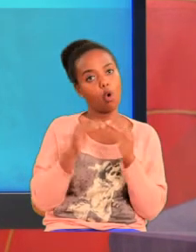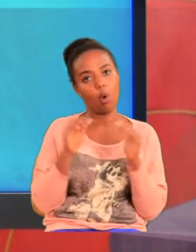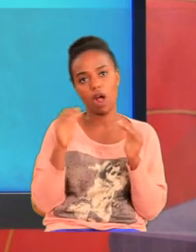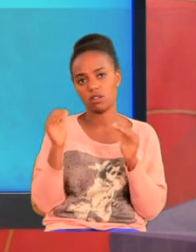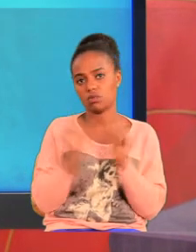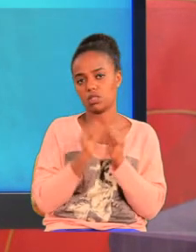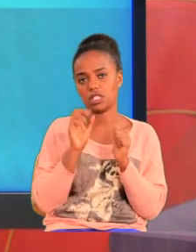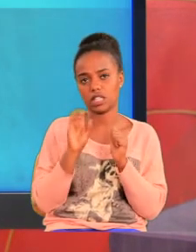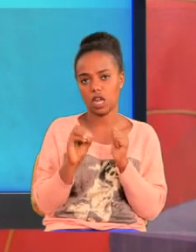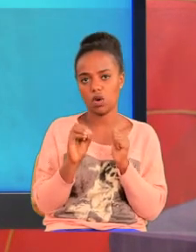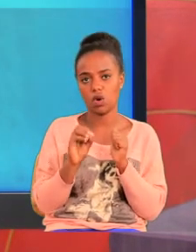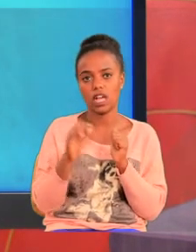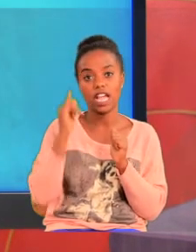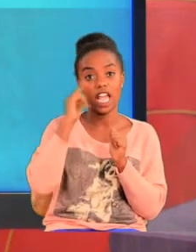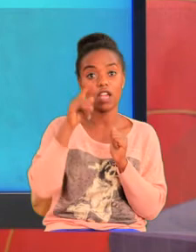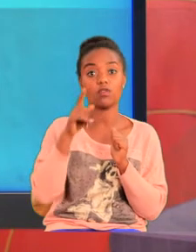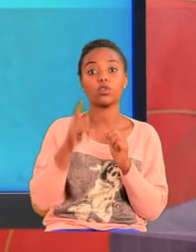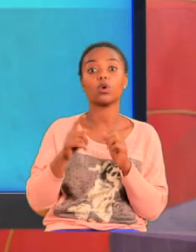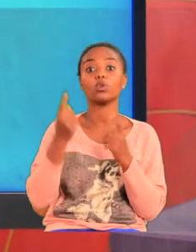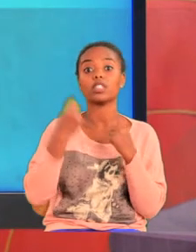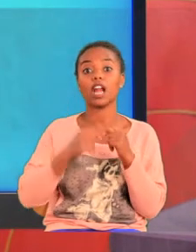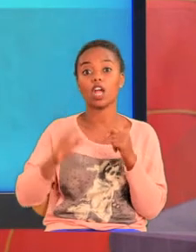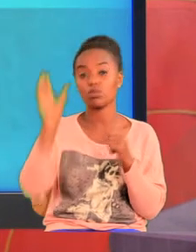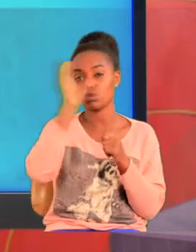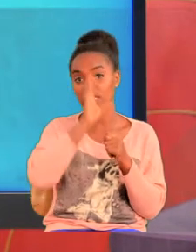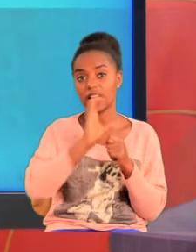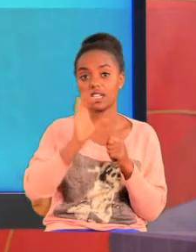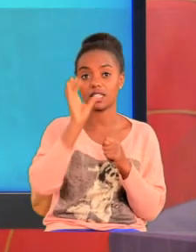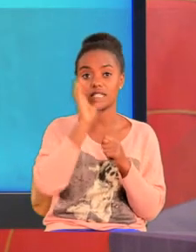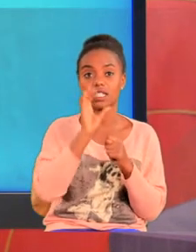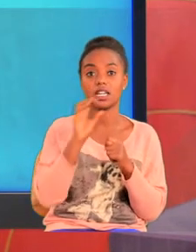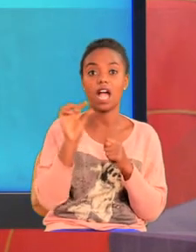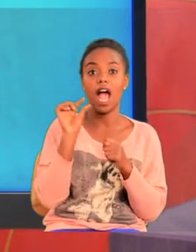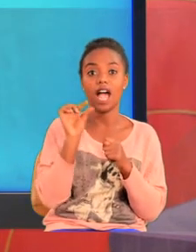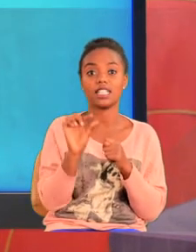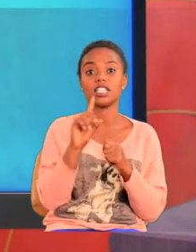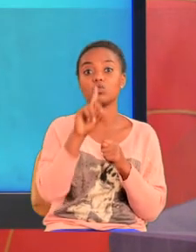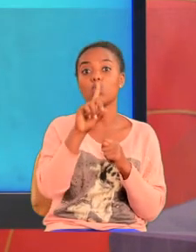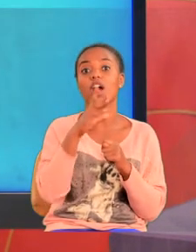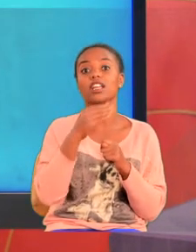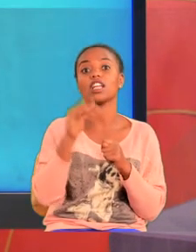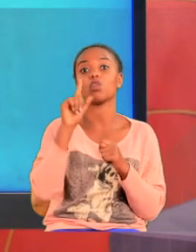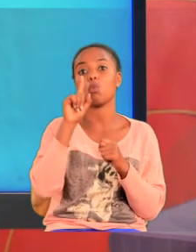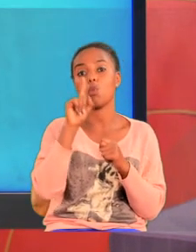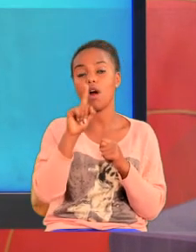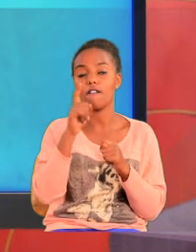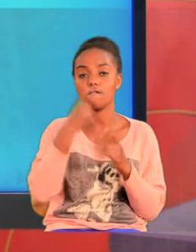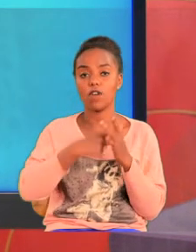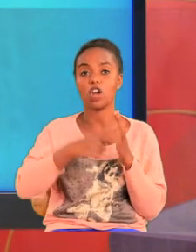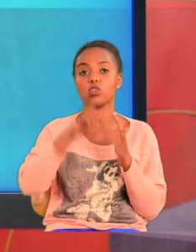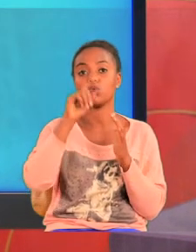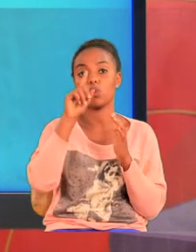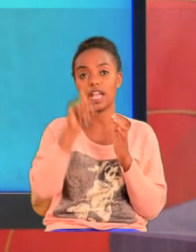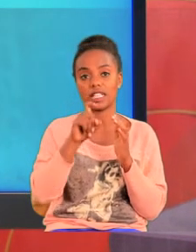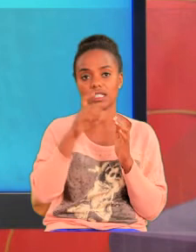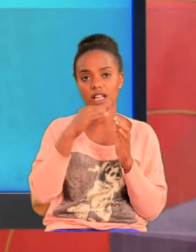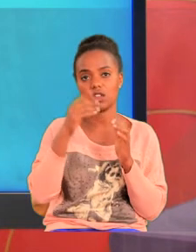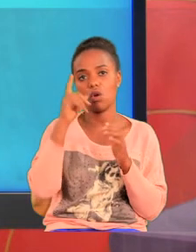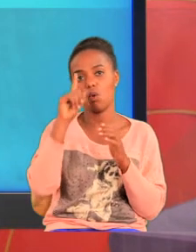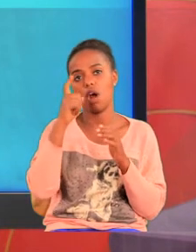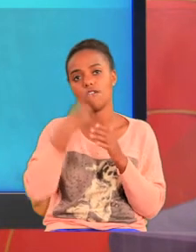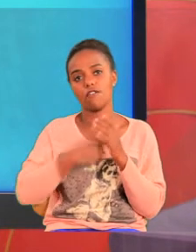0. Therefore, if you try to search at least one value of y and one value of x, you can't